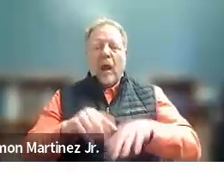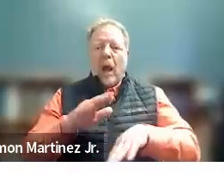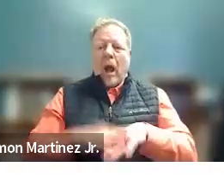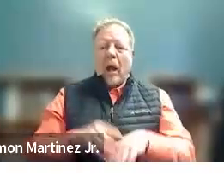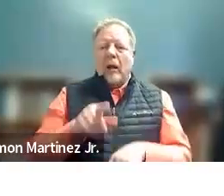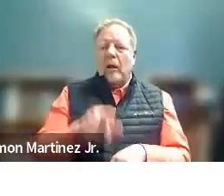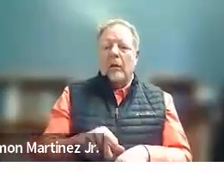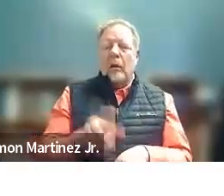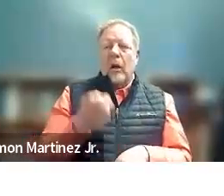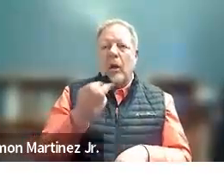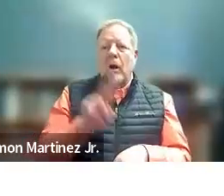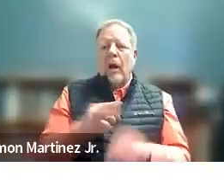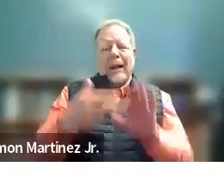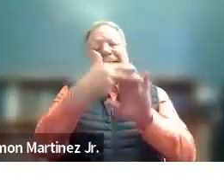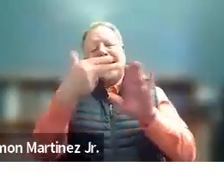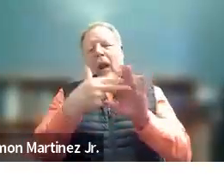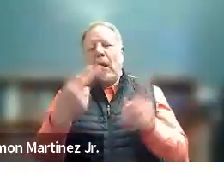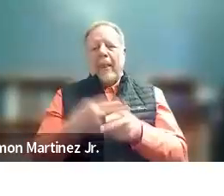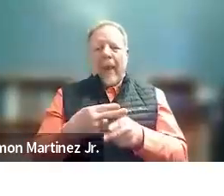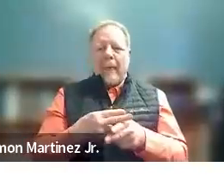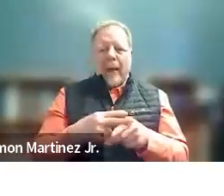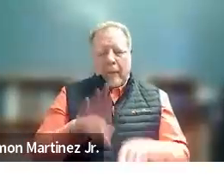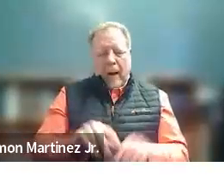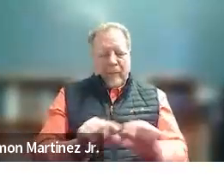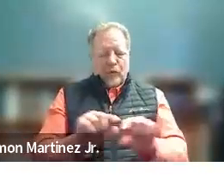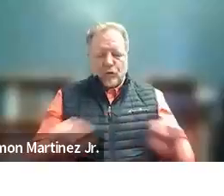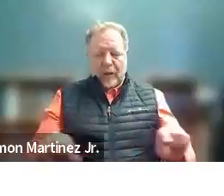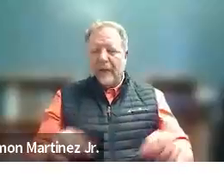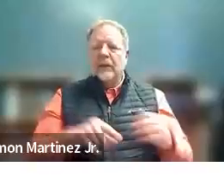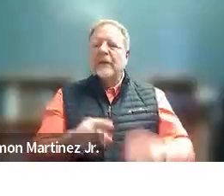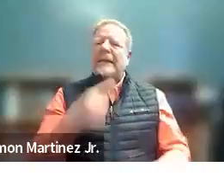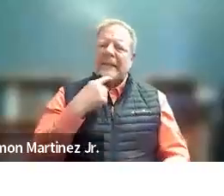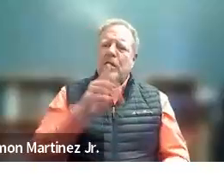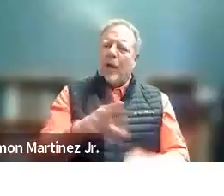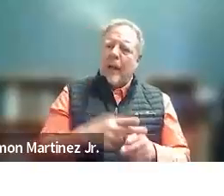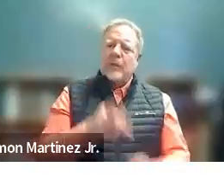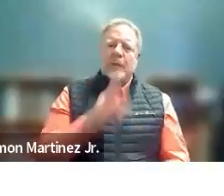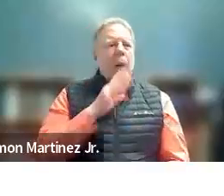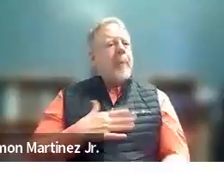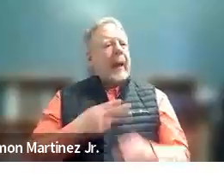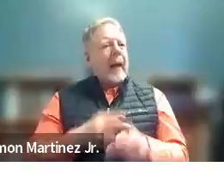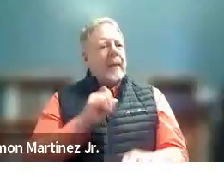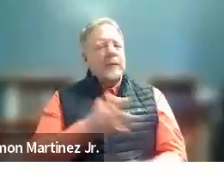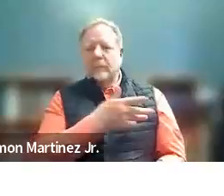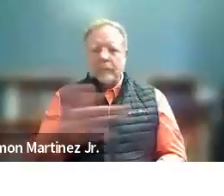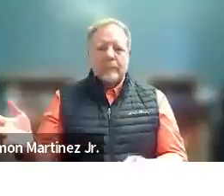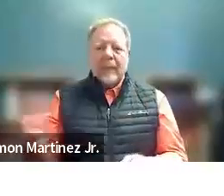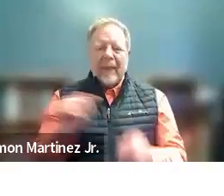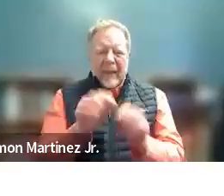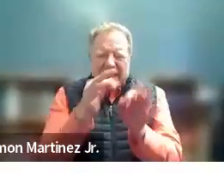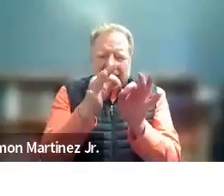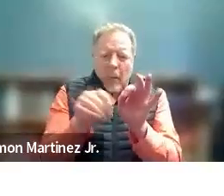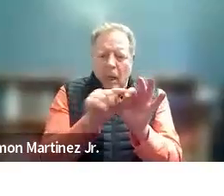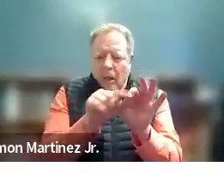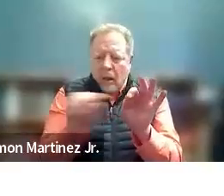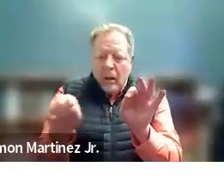kind of like her title and her name or whatever at the bottom of the screen. She says her name. And just that little